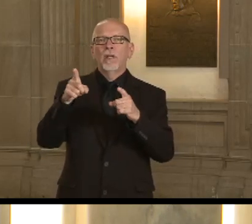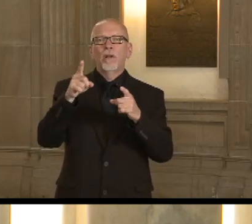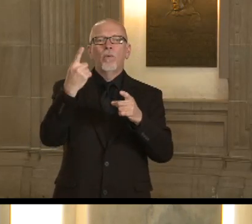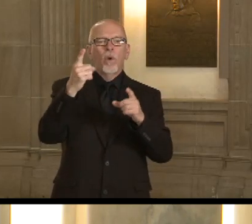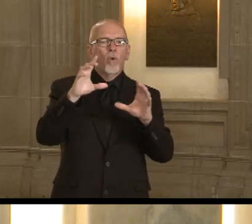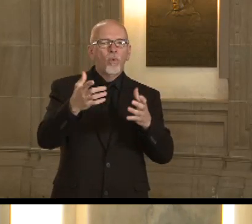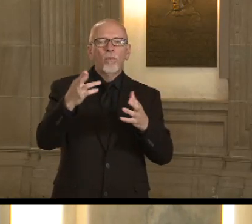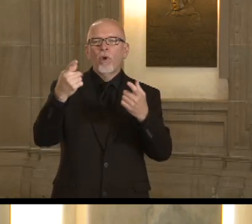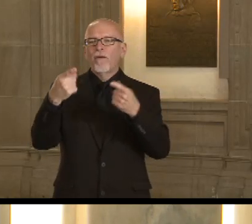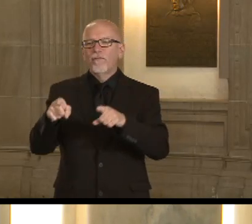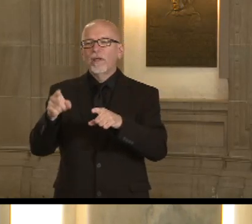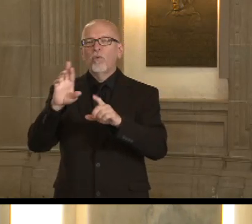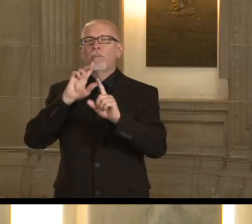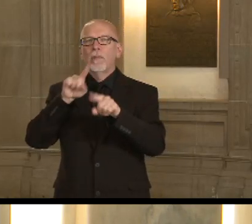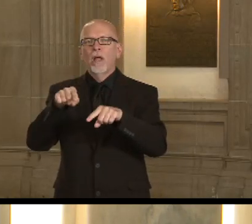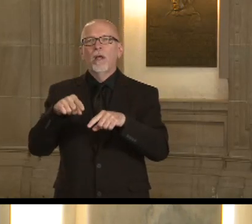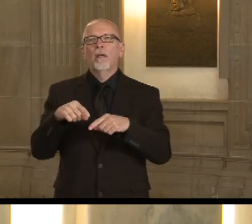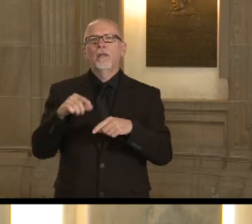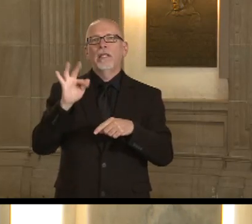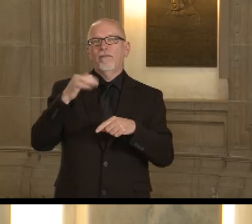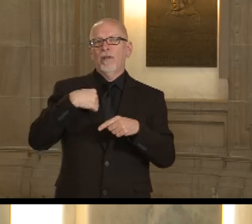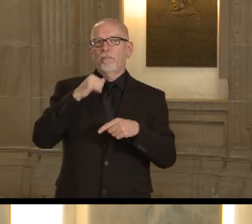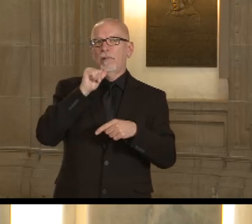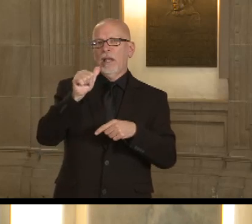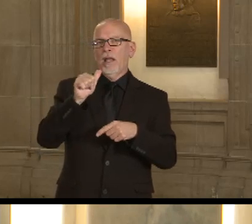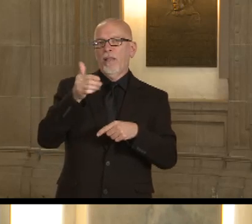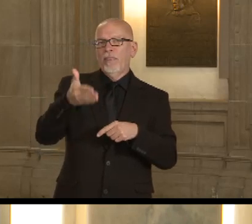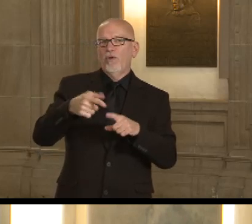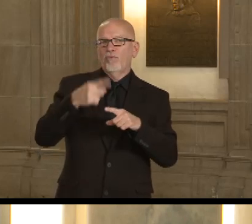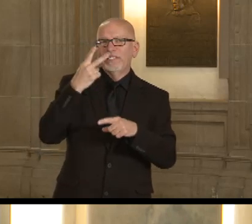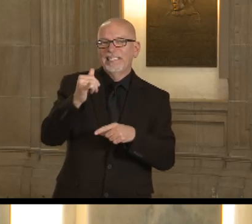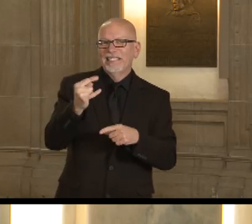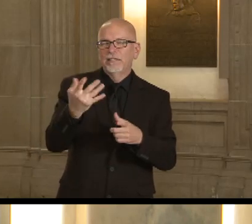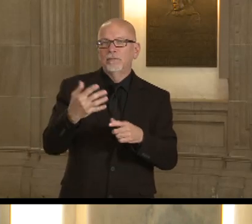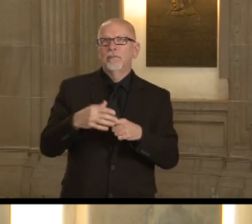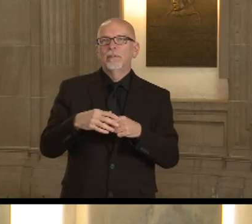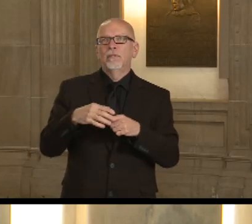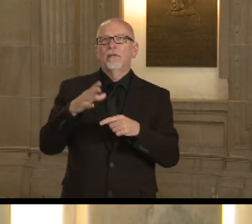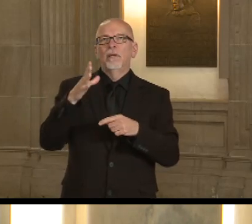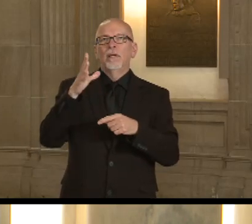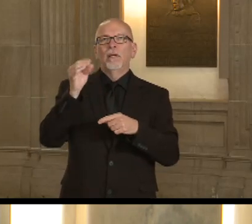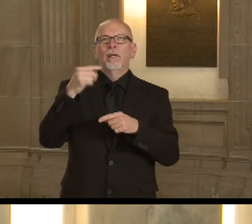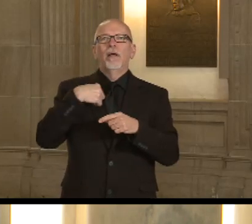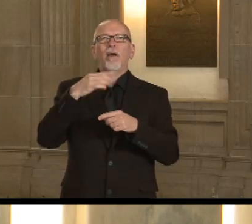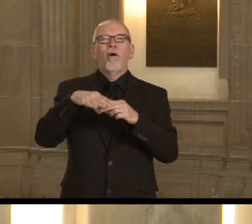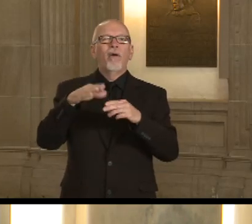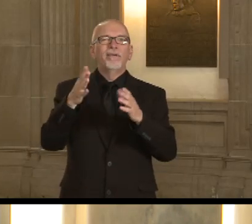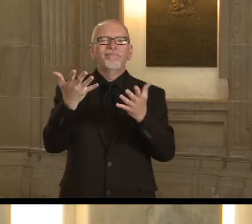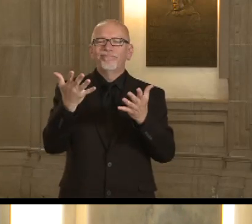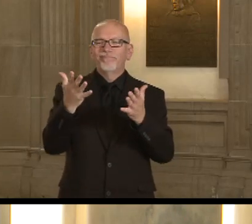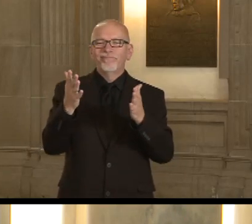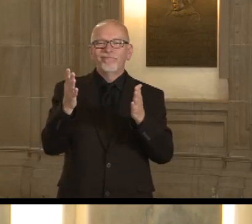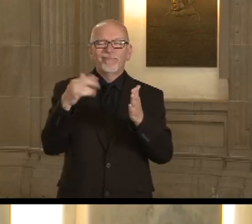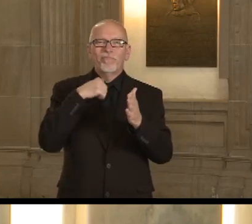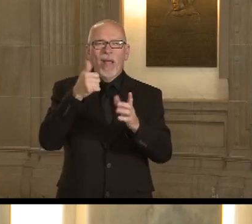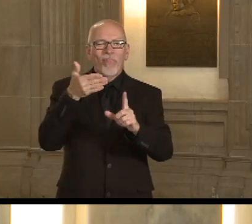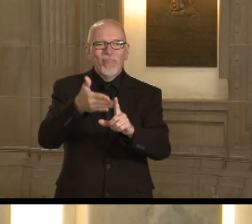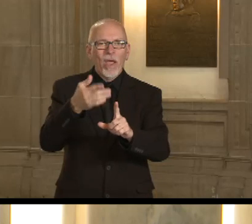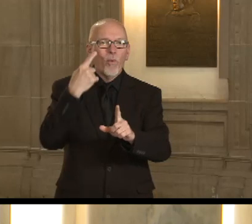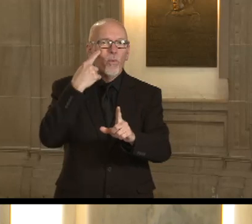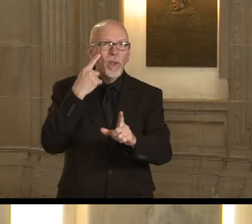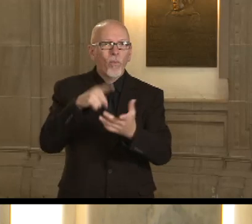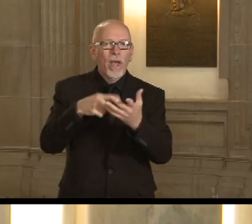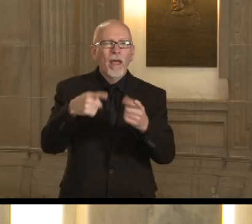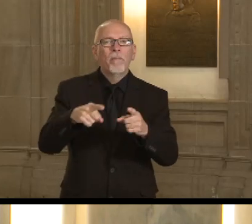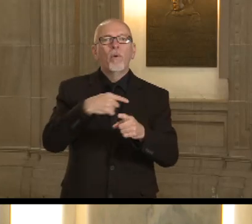a situation, or a response if I'm not actually there to see it, at least on a very small level.